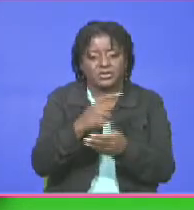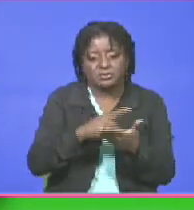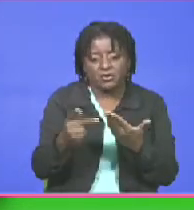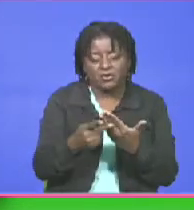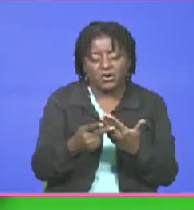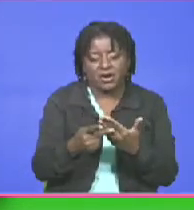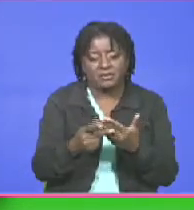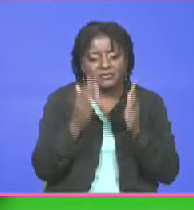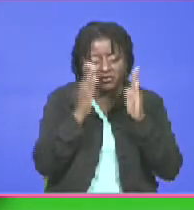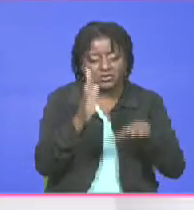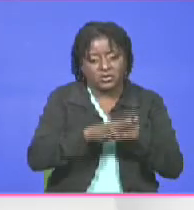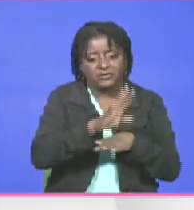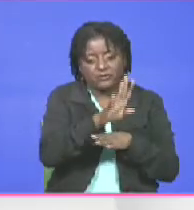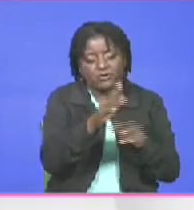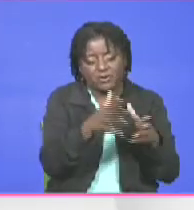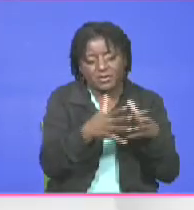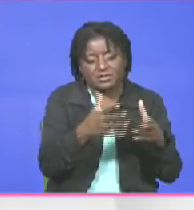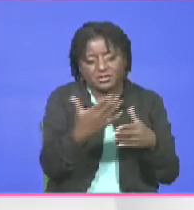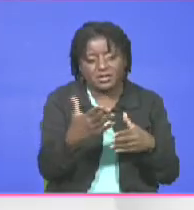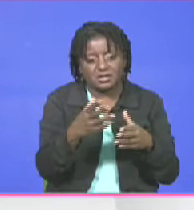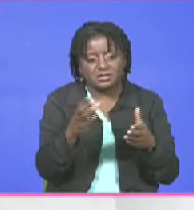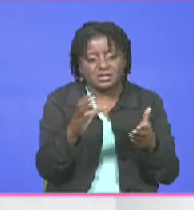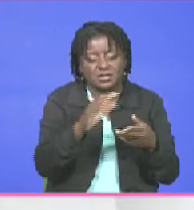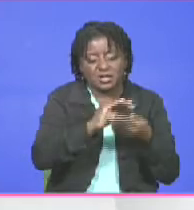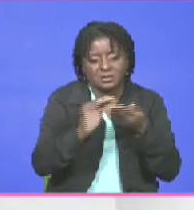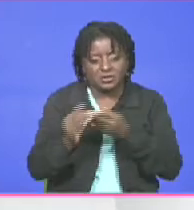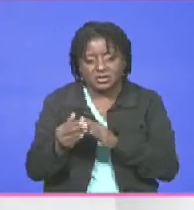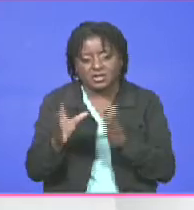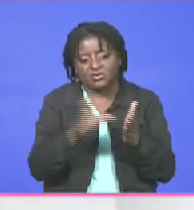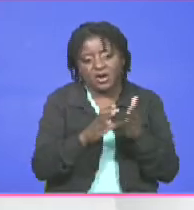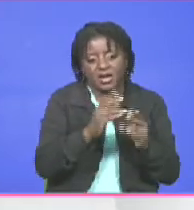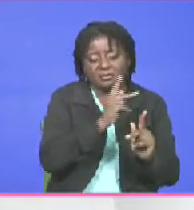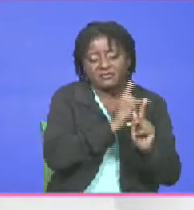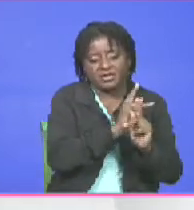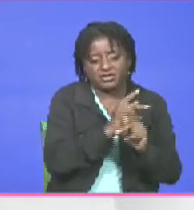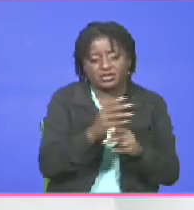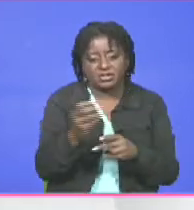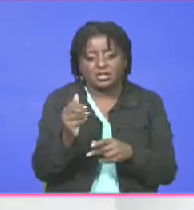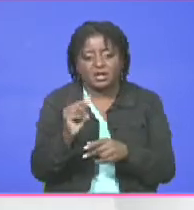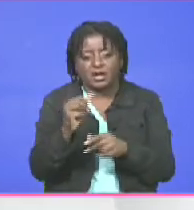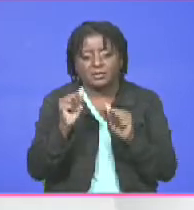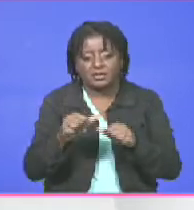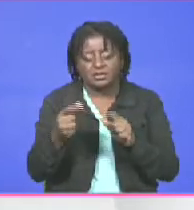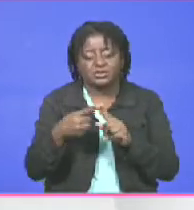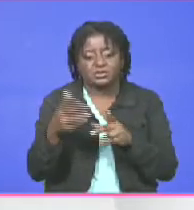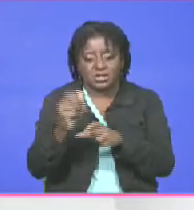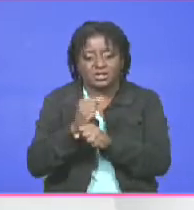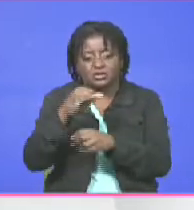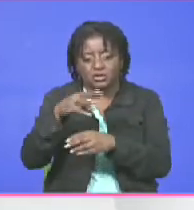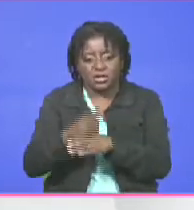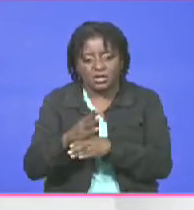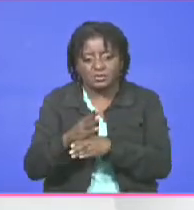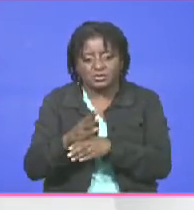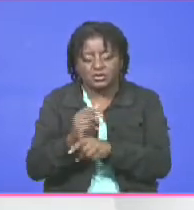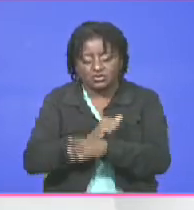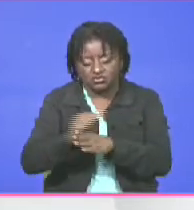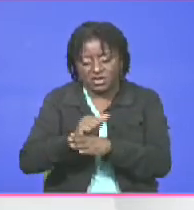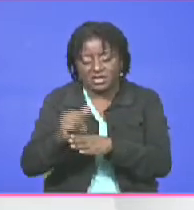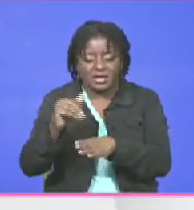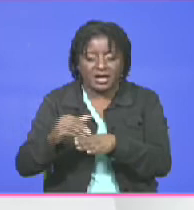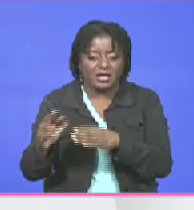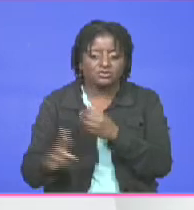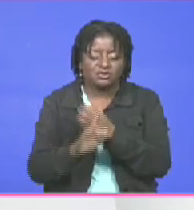major pillars, which include community crime prevention, employability, and training of at-risk youth, improving the efficiency